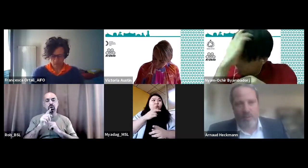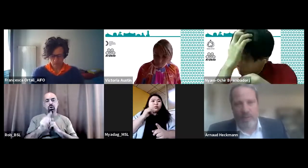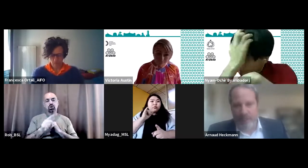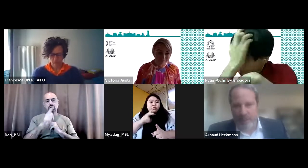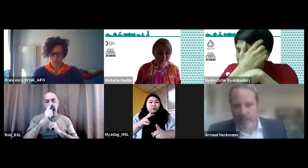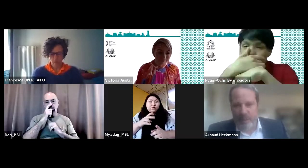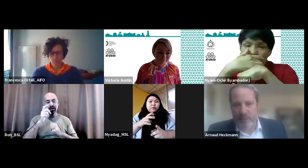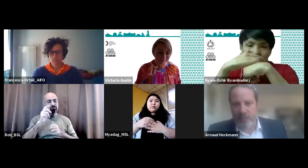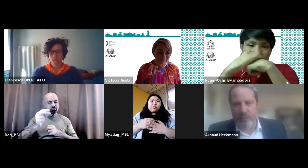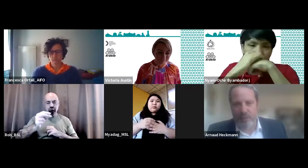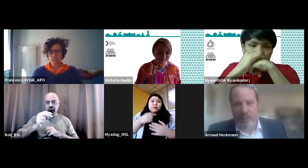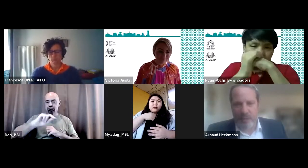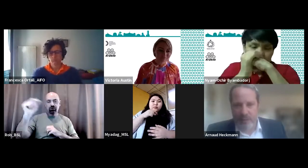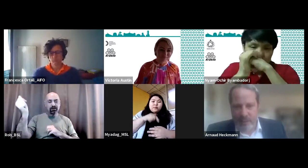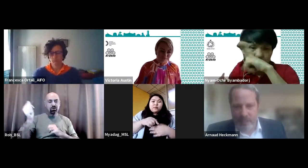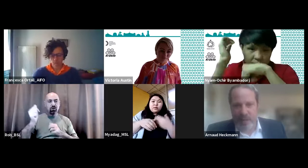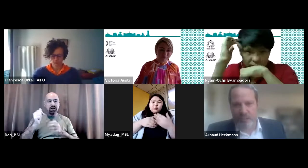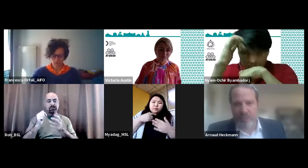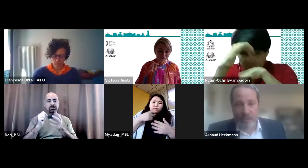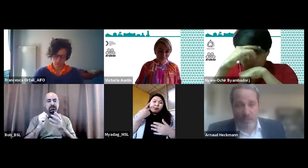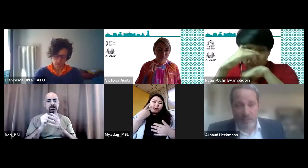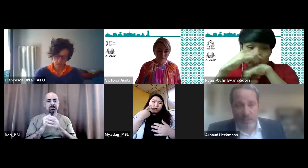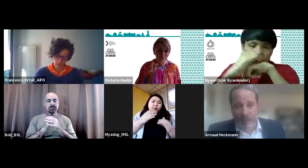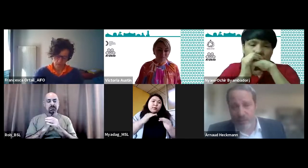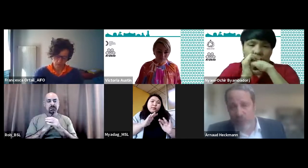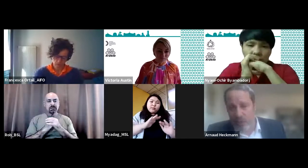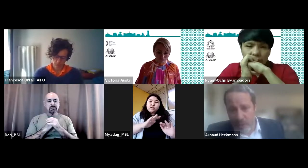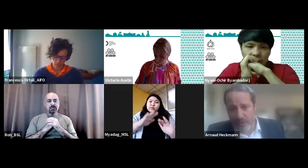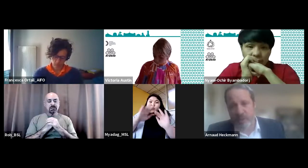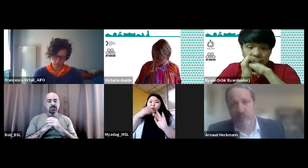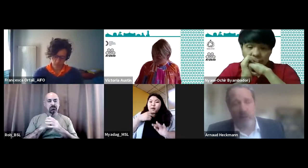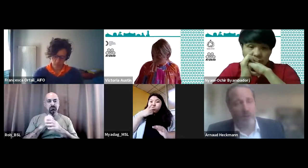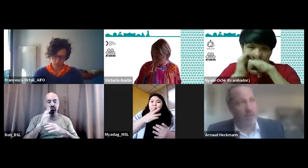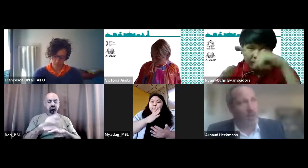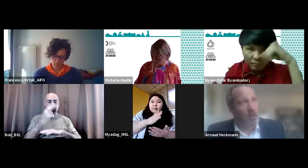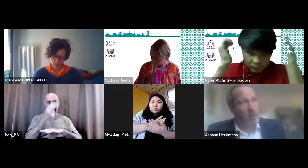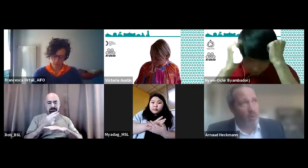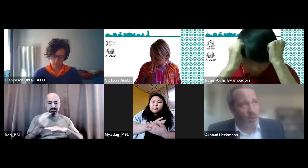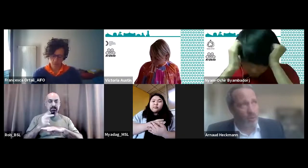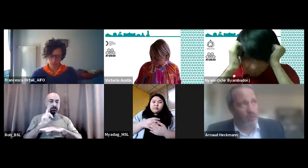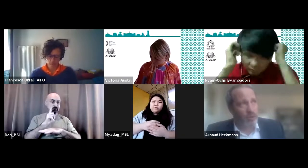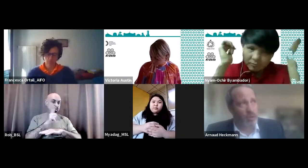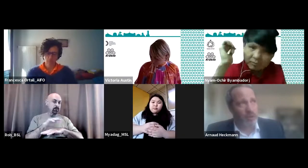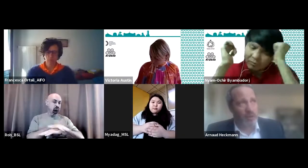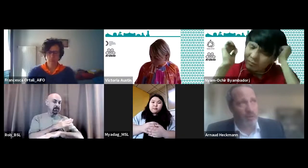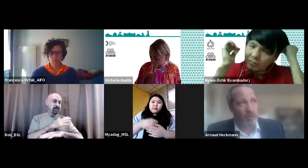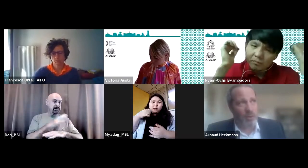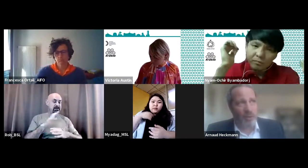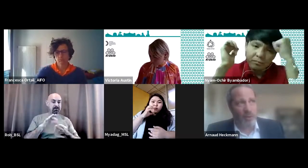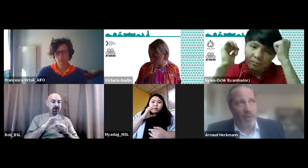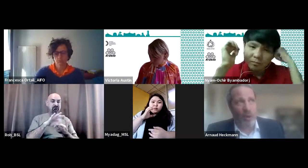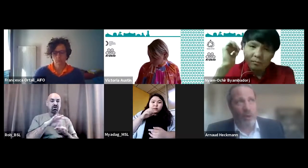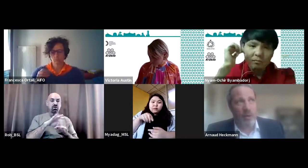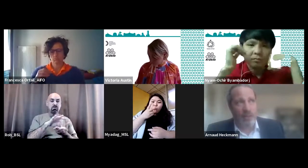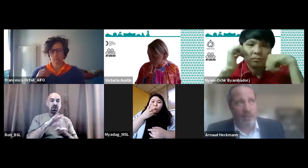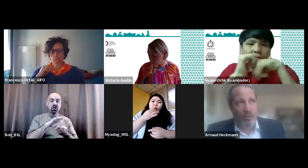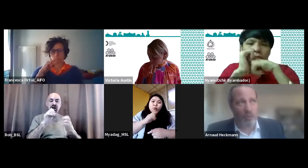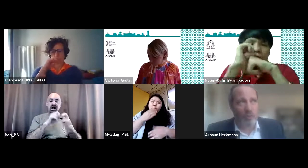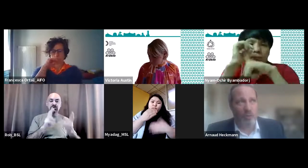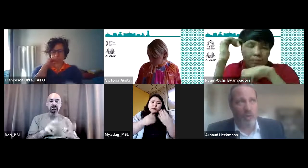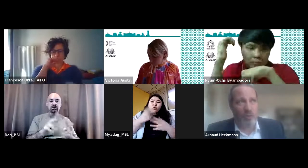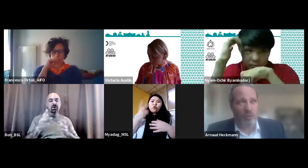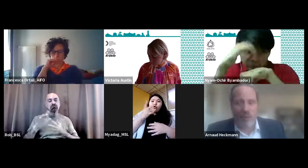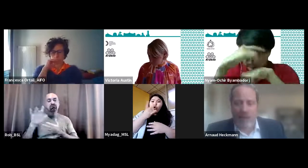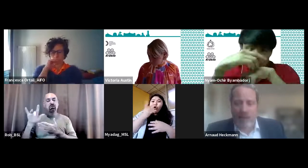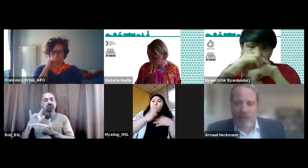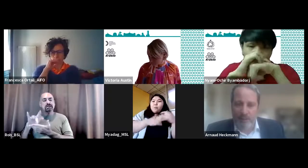right away be embedded in the development, in the design process, especially for the green affordable housing, but also for the sub-center. We can already start to